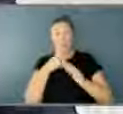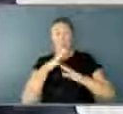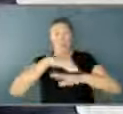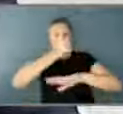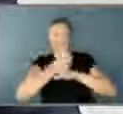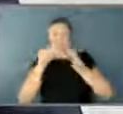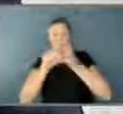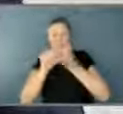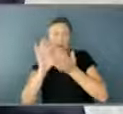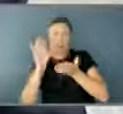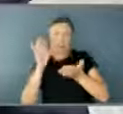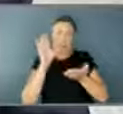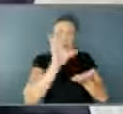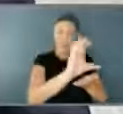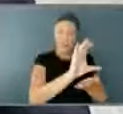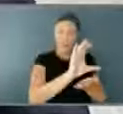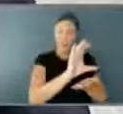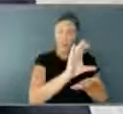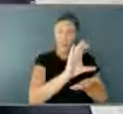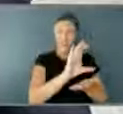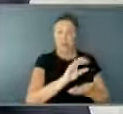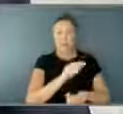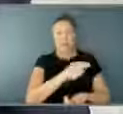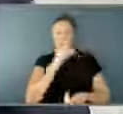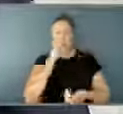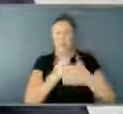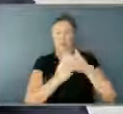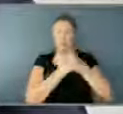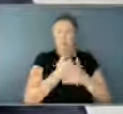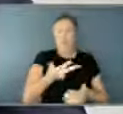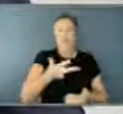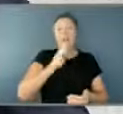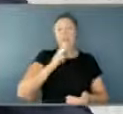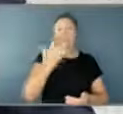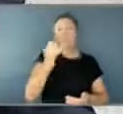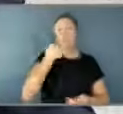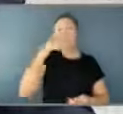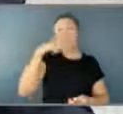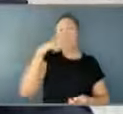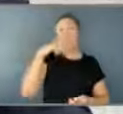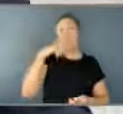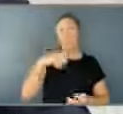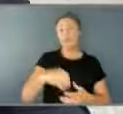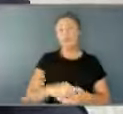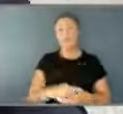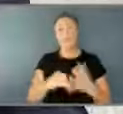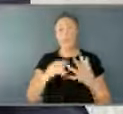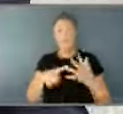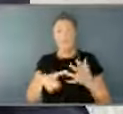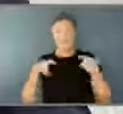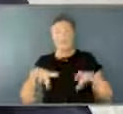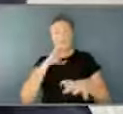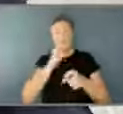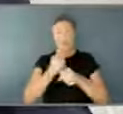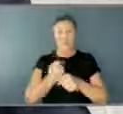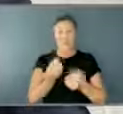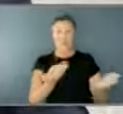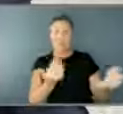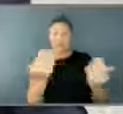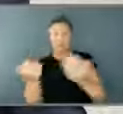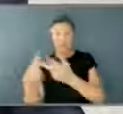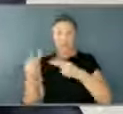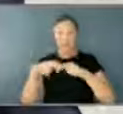of 850. And the Commonwealth is open where there are good proposals, very comprehensive